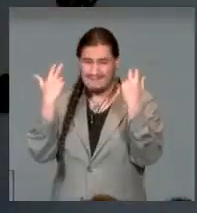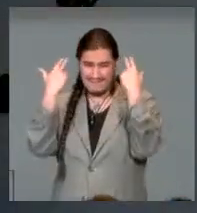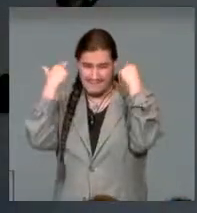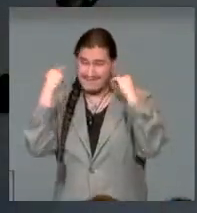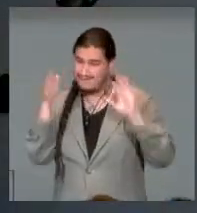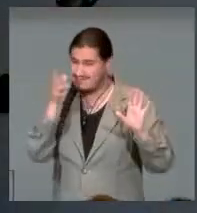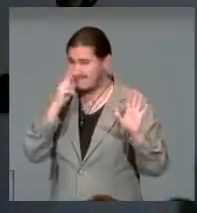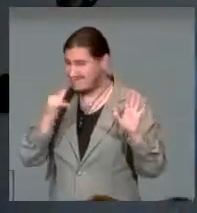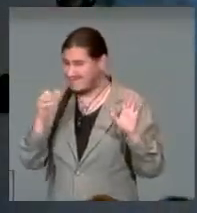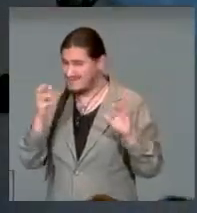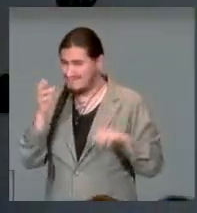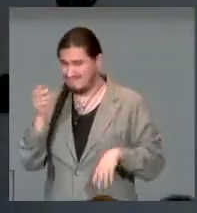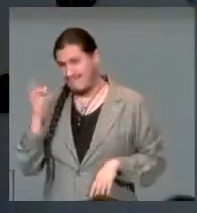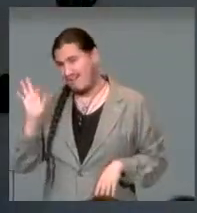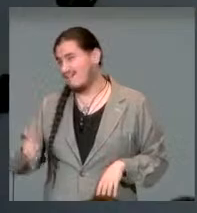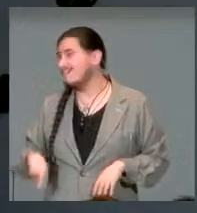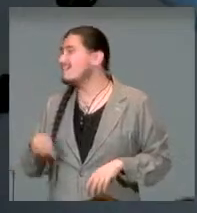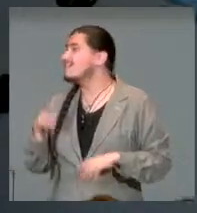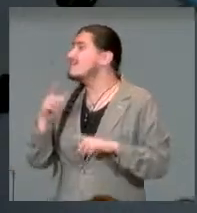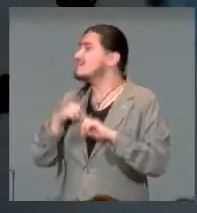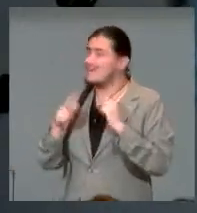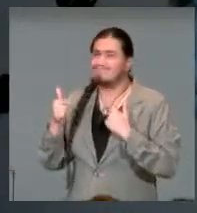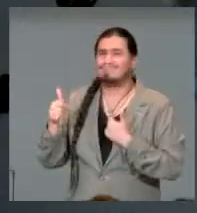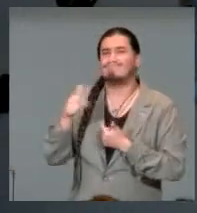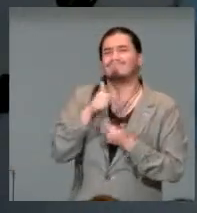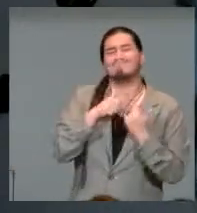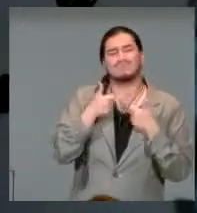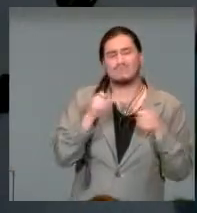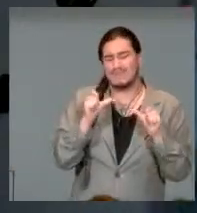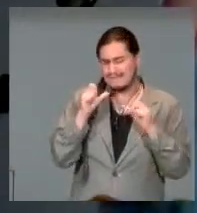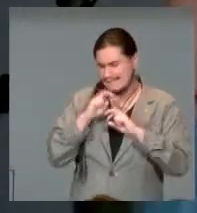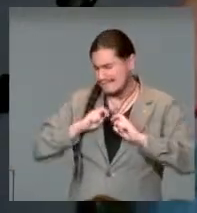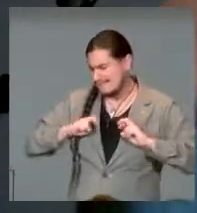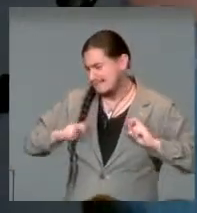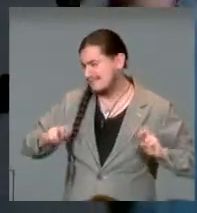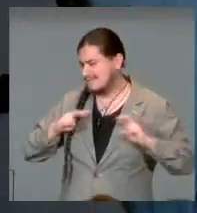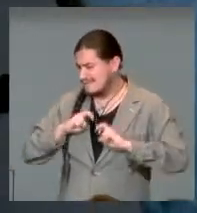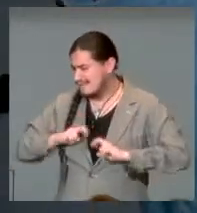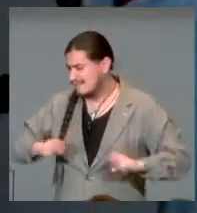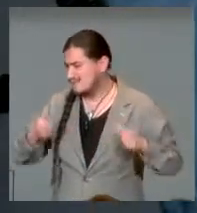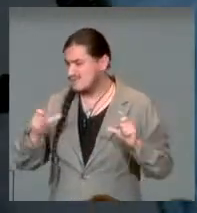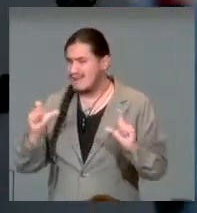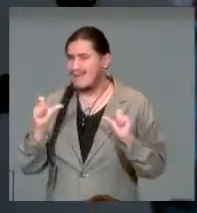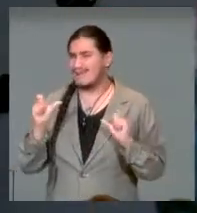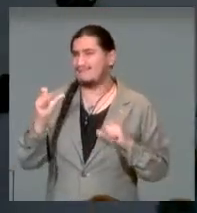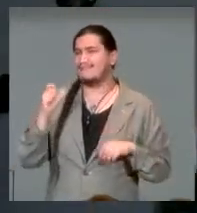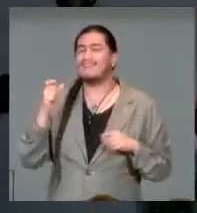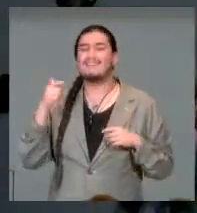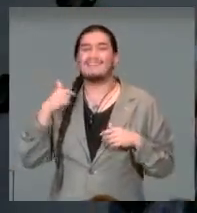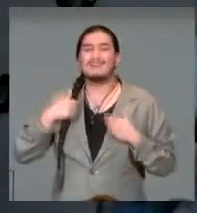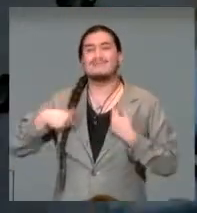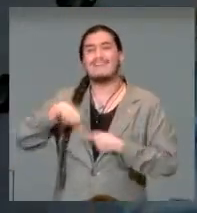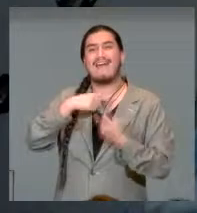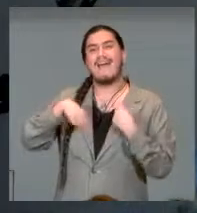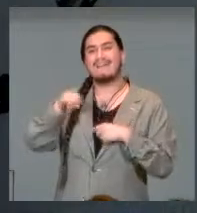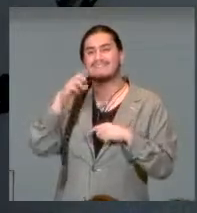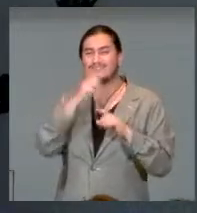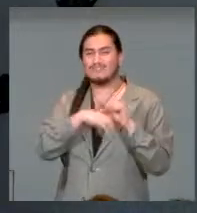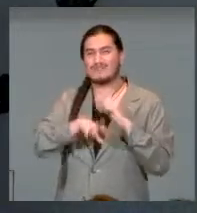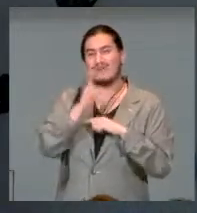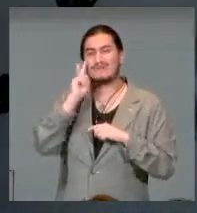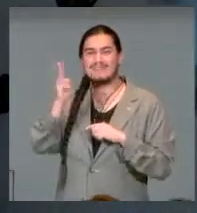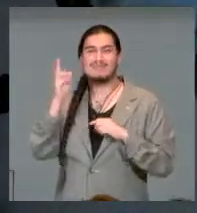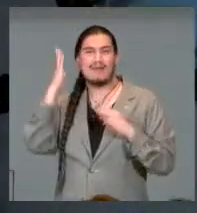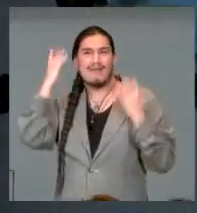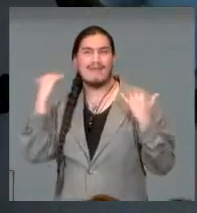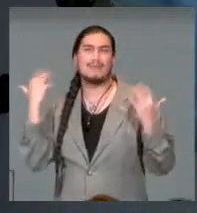fuck. But I would run around in circles chasing my own shadow just so I could see my hair billowing in the wind.